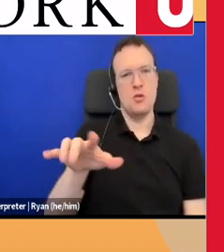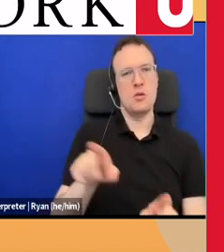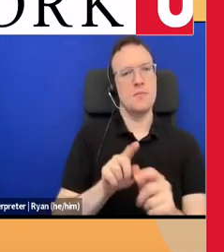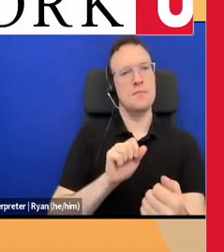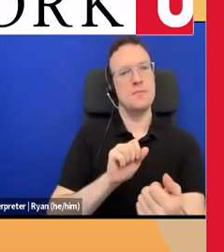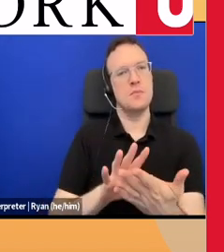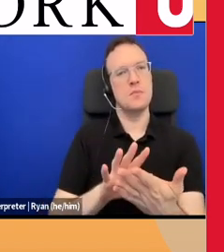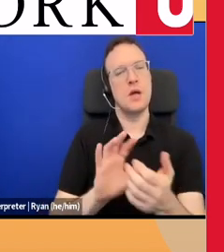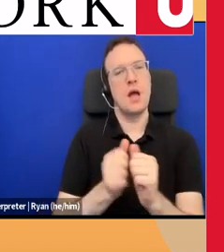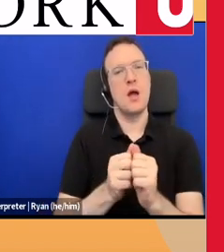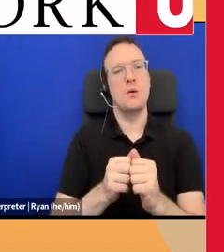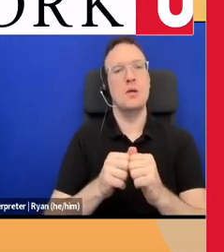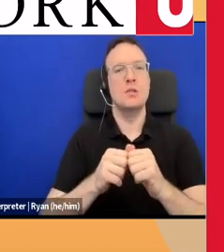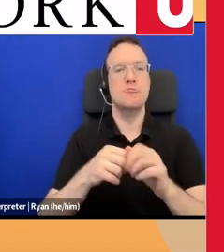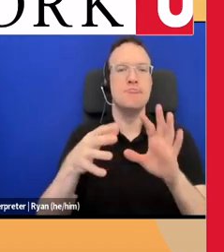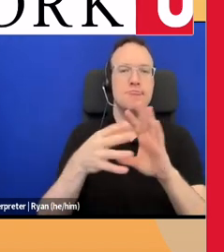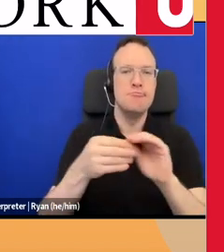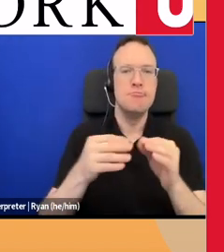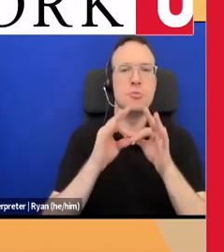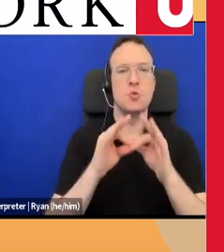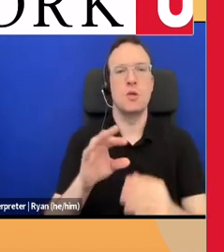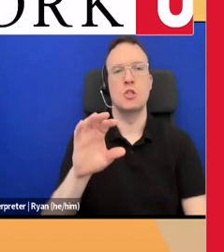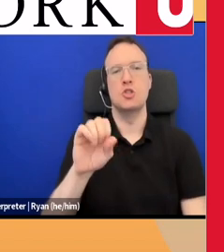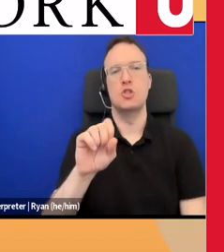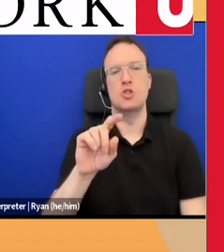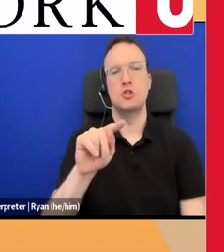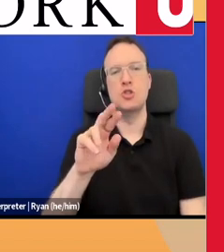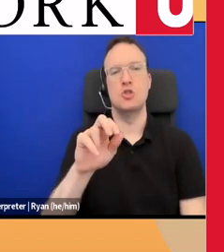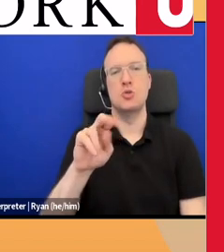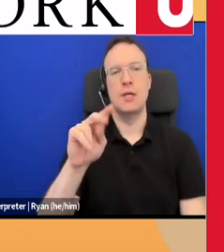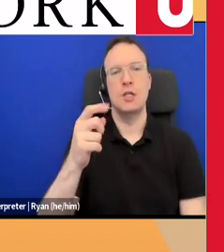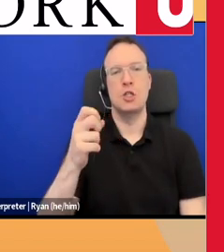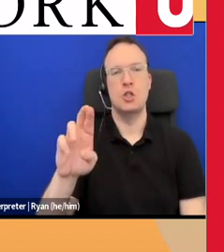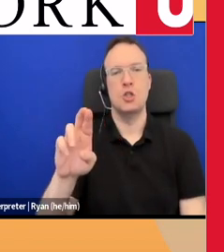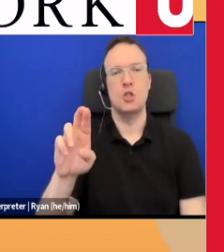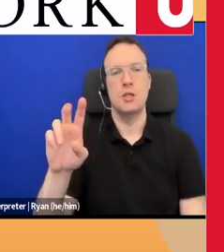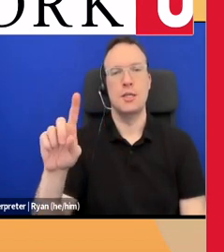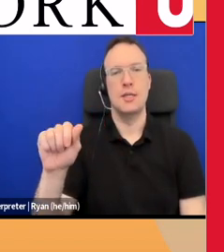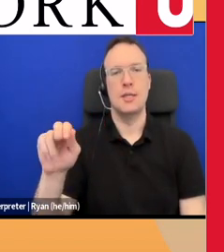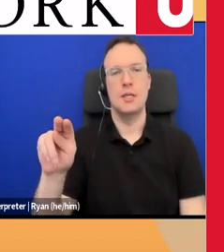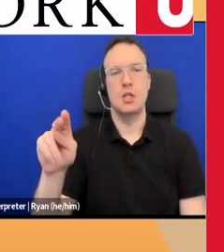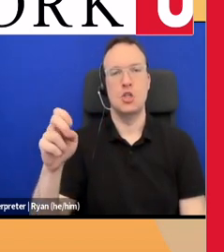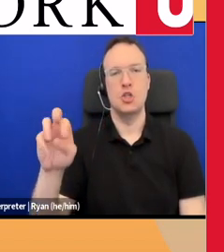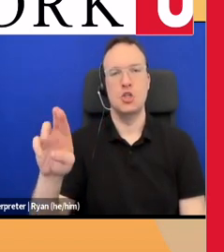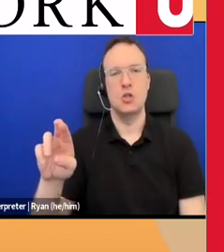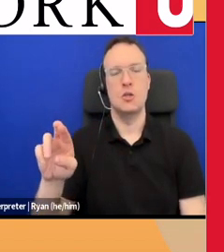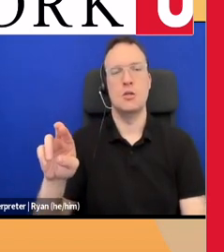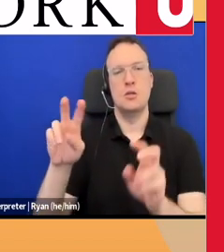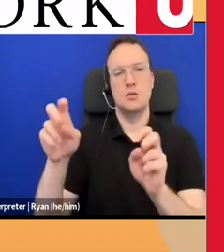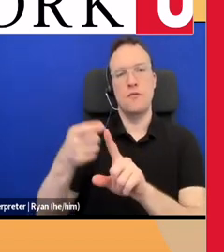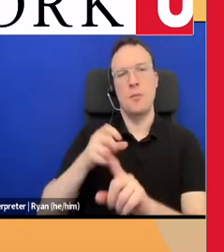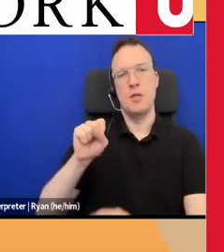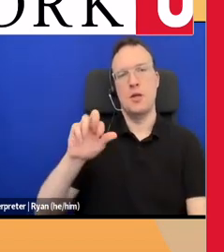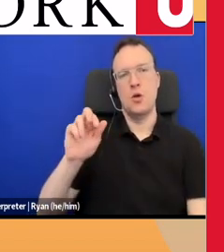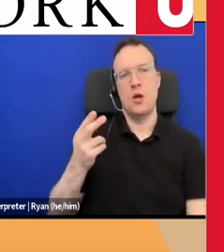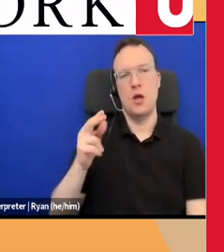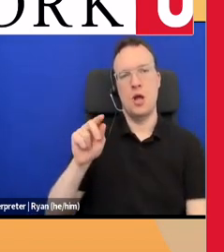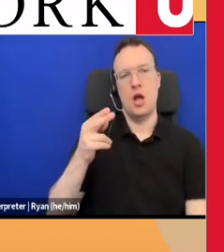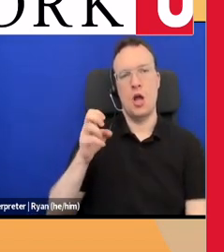that the discourse of stranger danger, as theorized by Sarah Ahmed, anticipates the stranger already